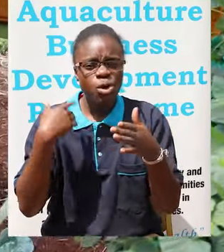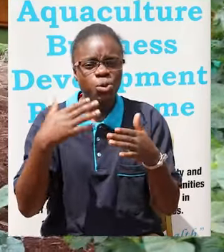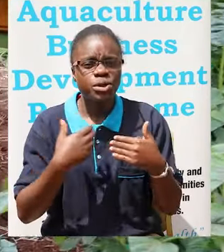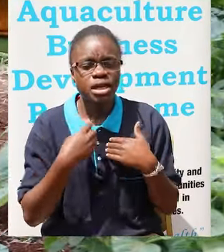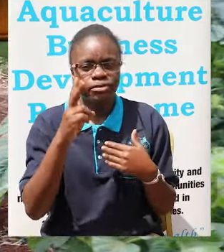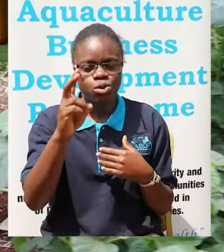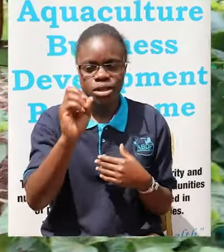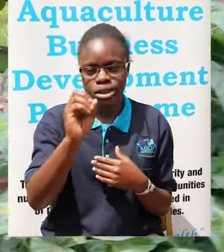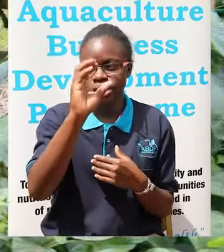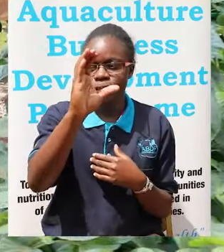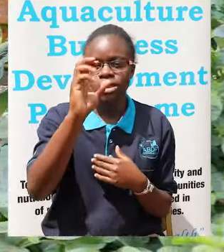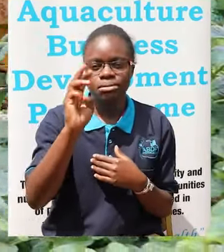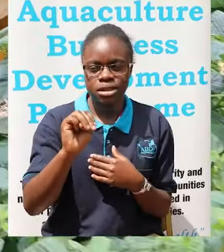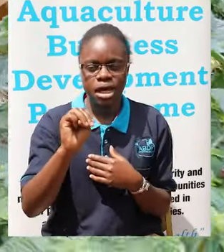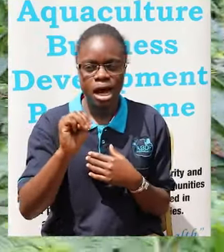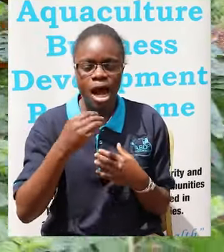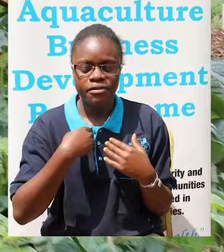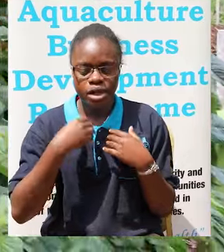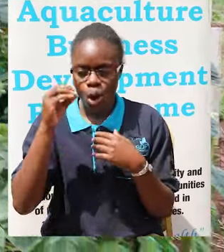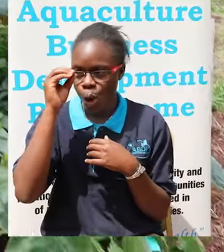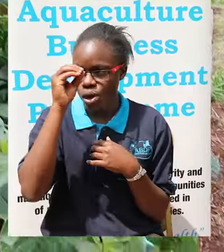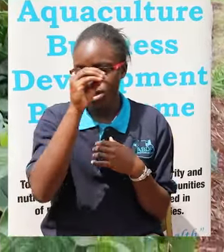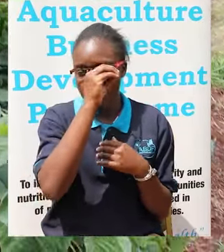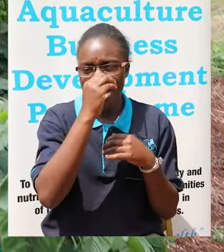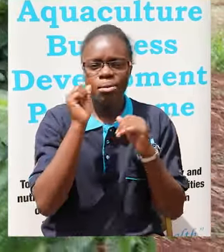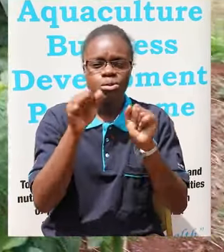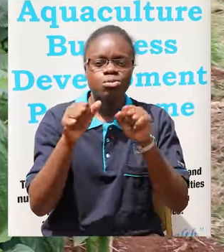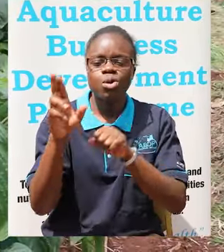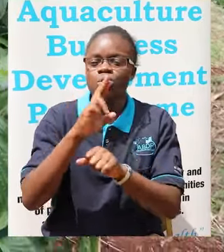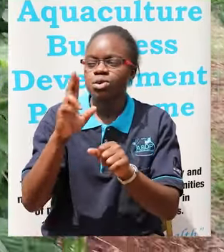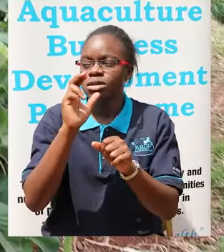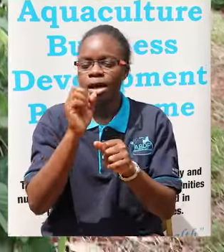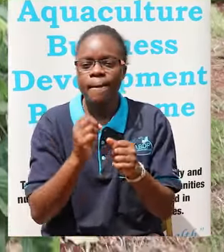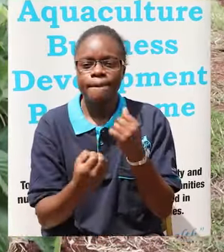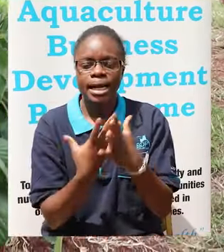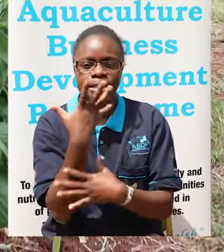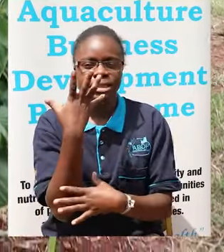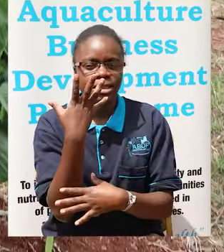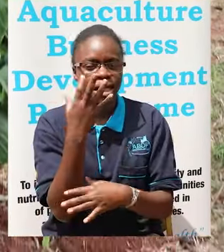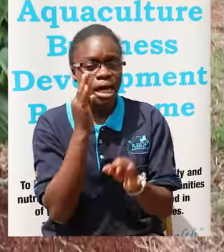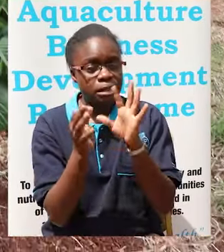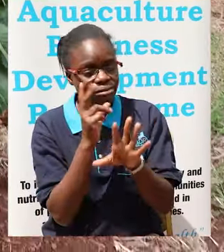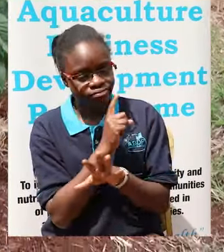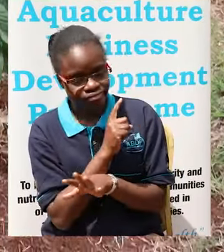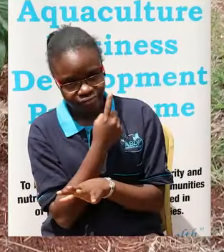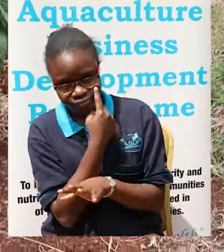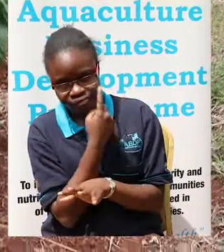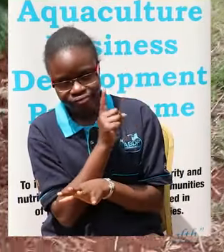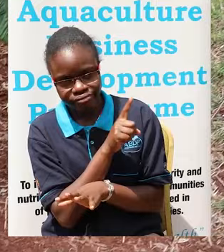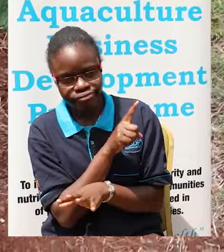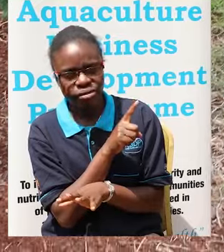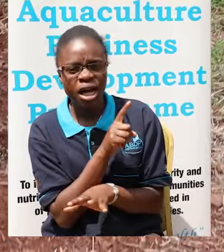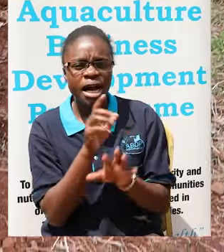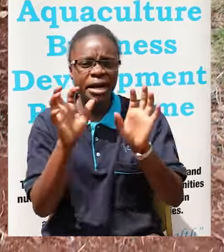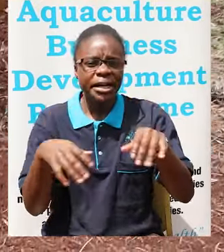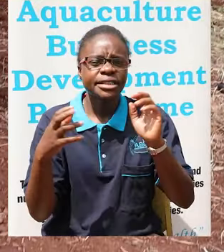into 20 centimeters holes to accommodate our plants. Now, this garden is very